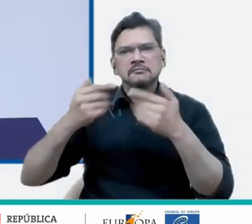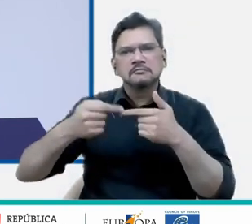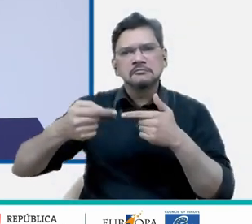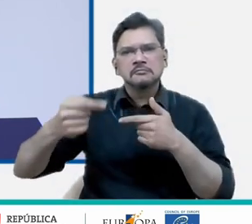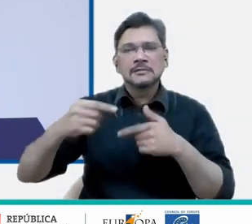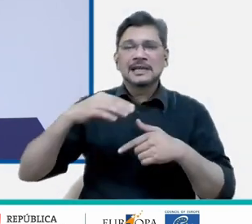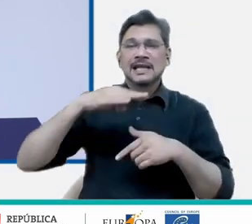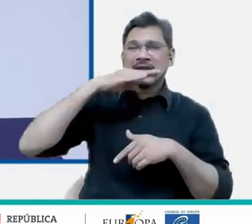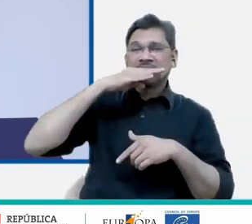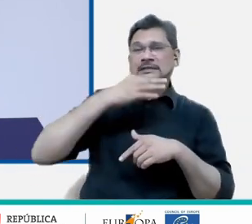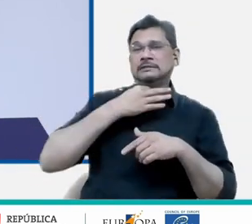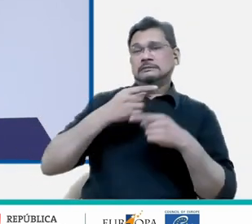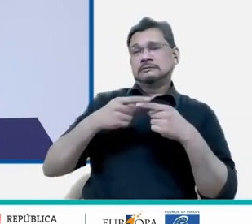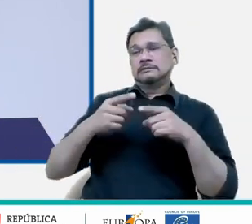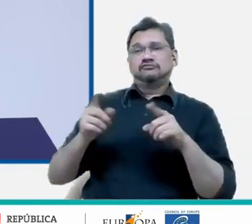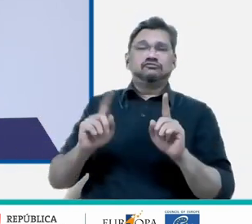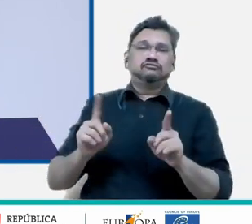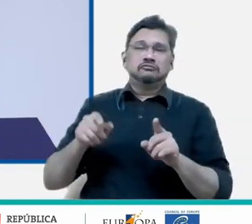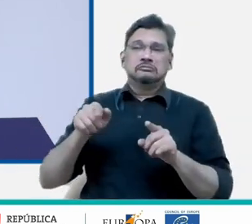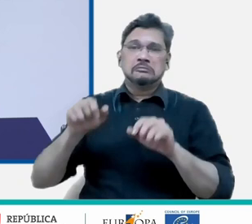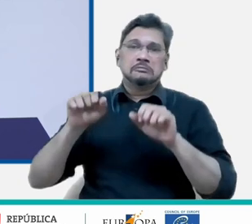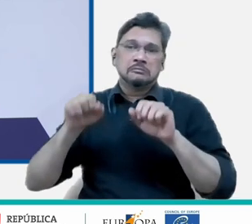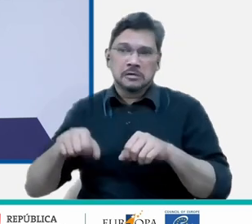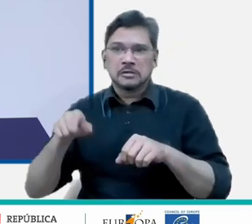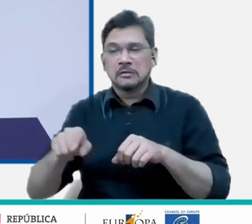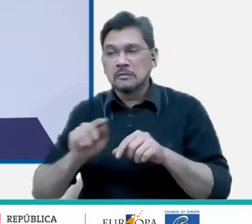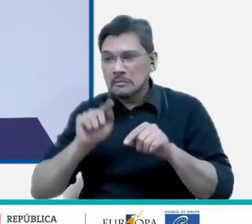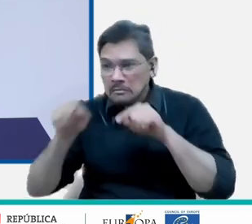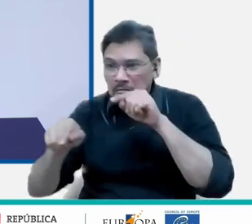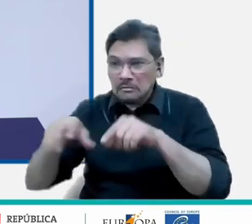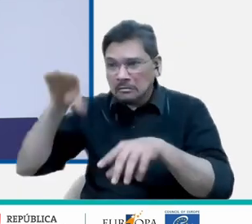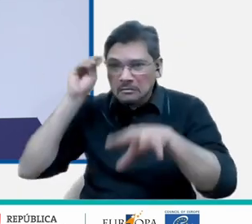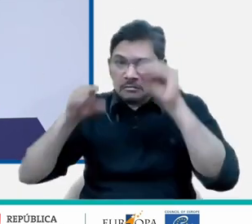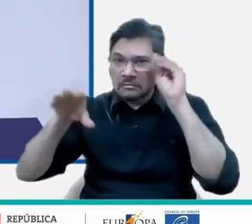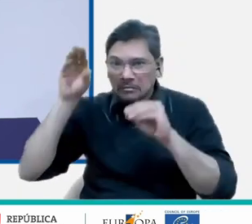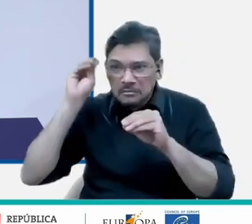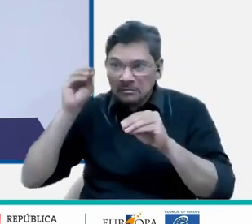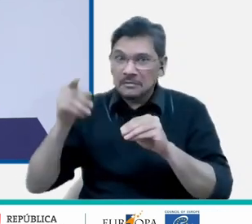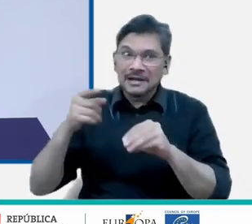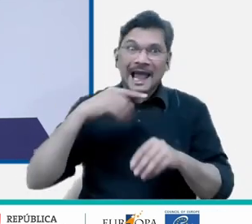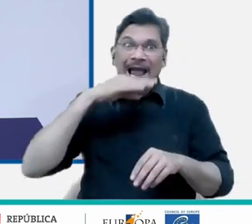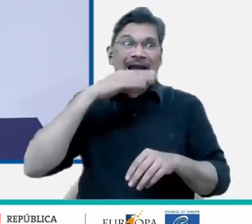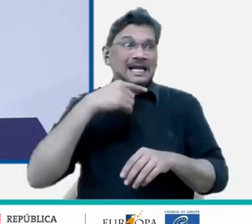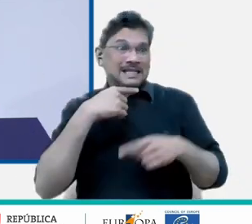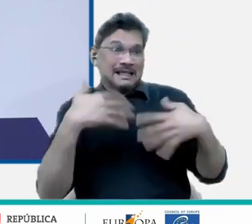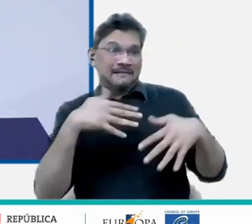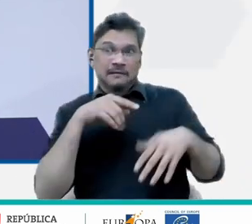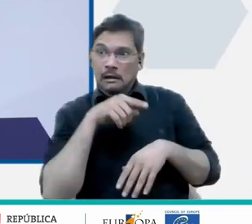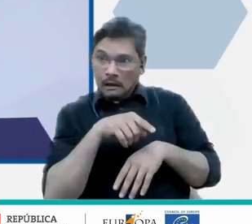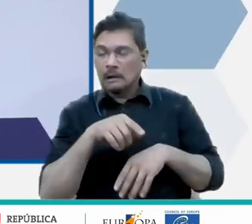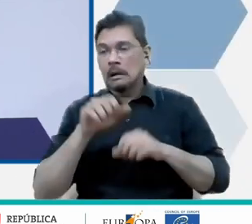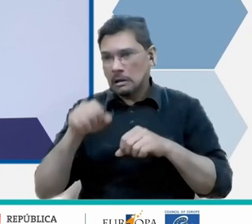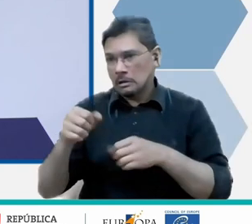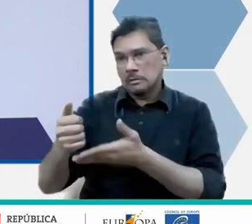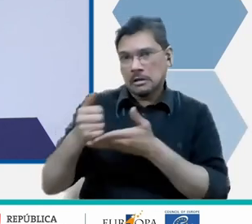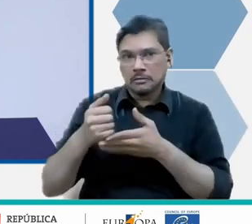and visitors identify and correct them. Also, we focus on the Baywatch rescue system, which